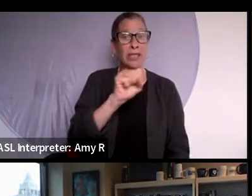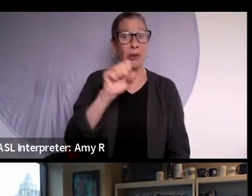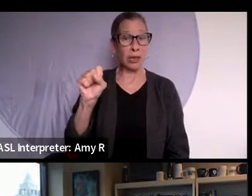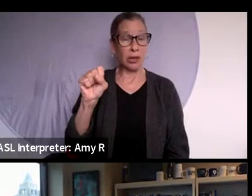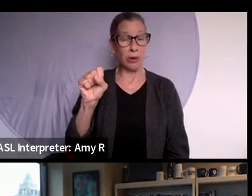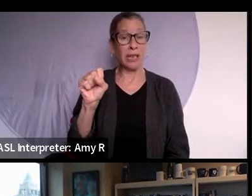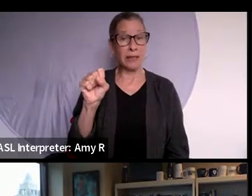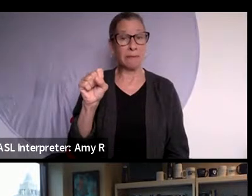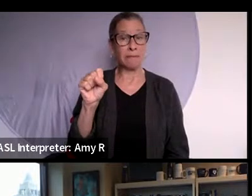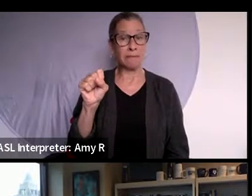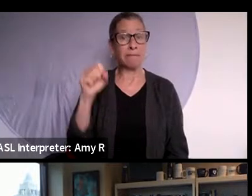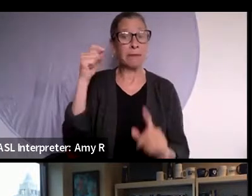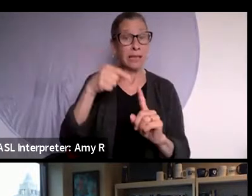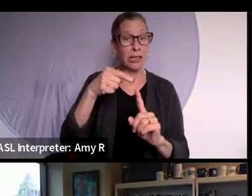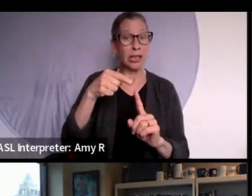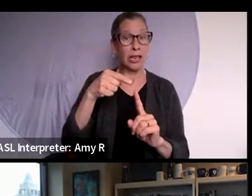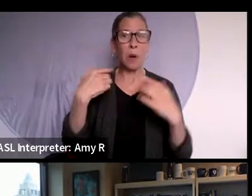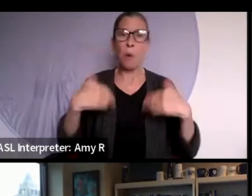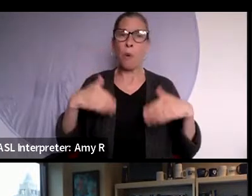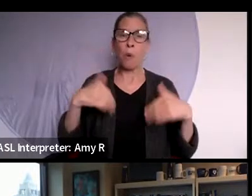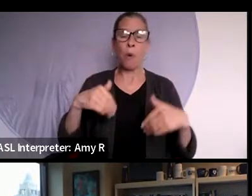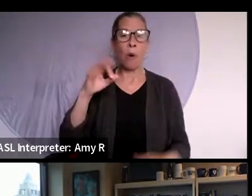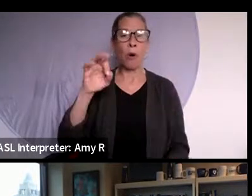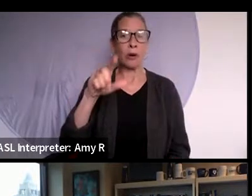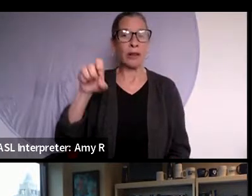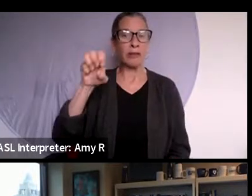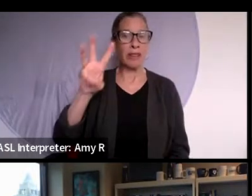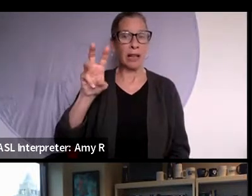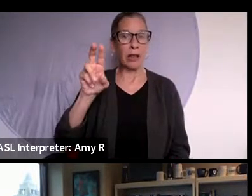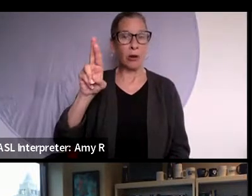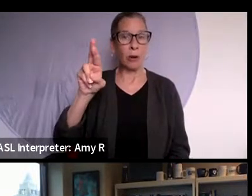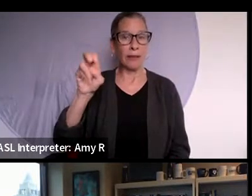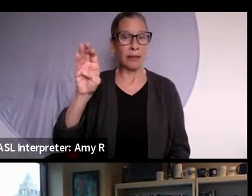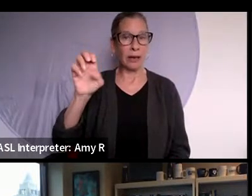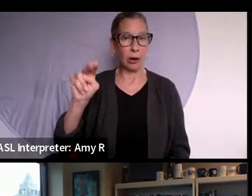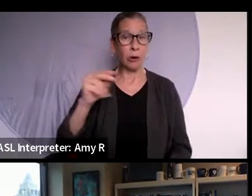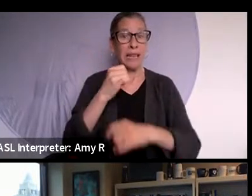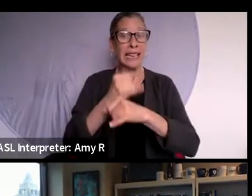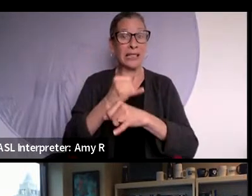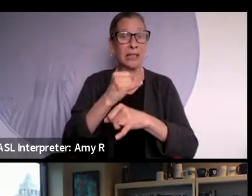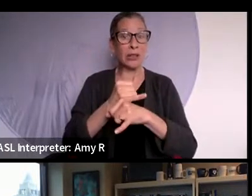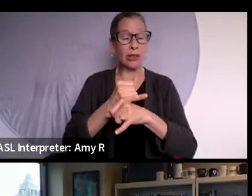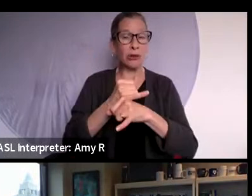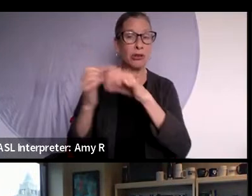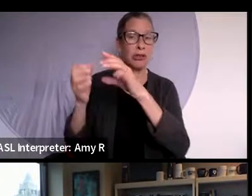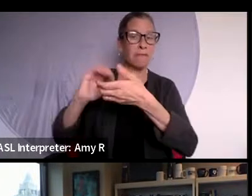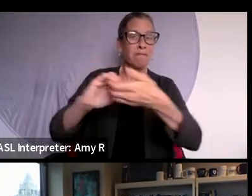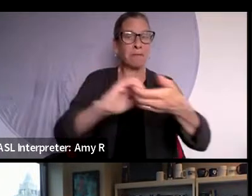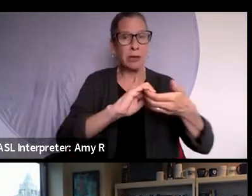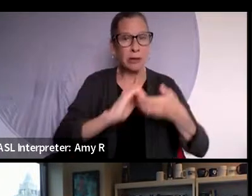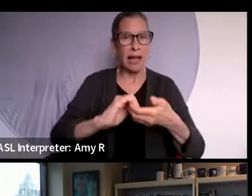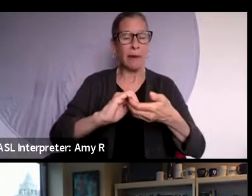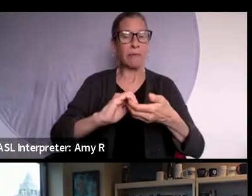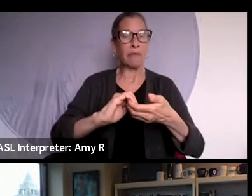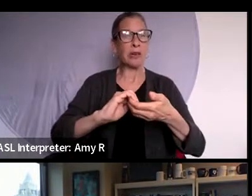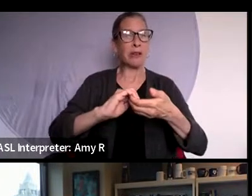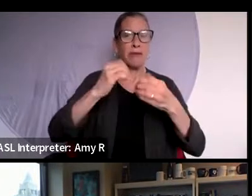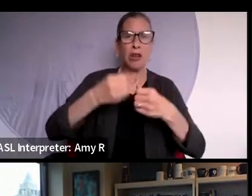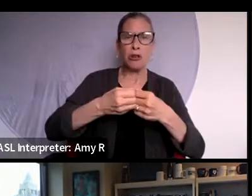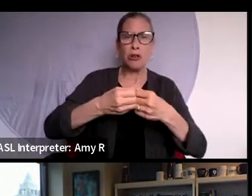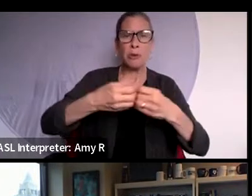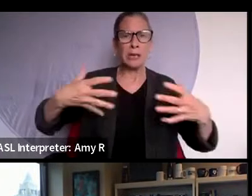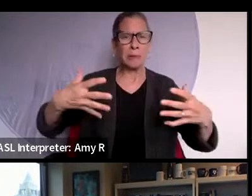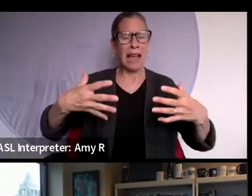Security Administration, she was a fellow at the Urban Institute. She developed collaborative partnerships to expand and strengthen